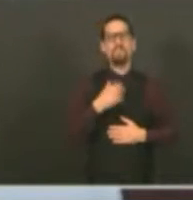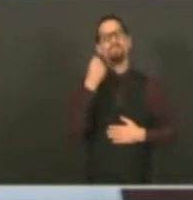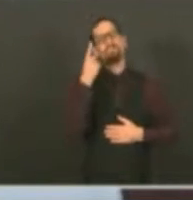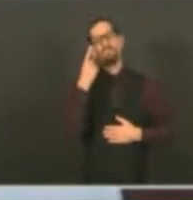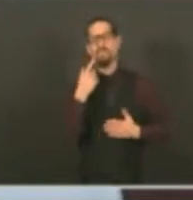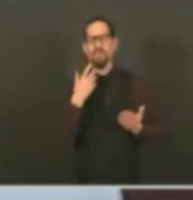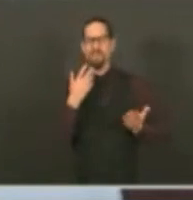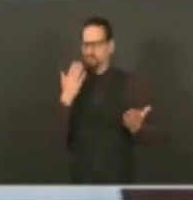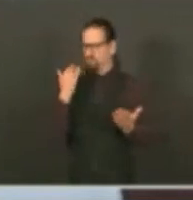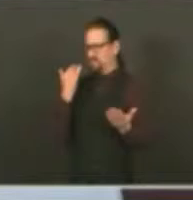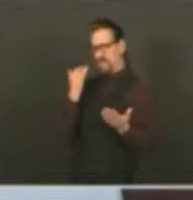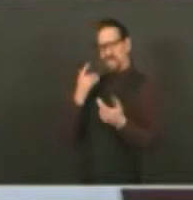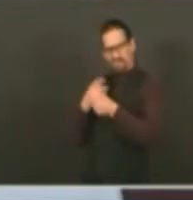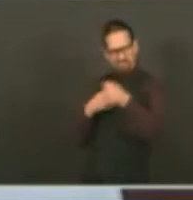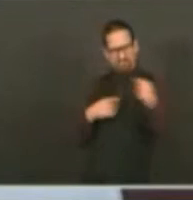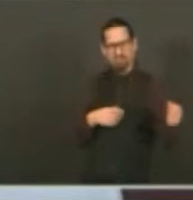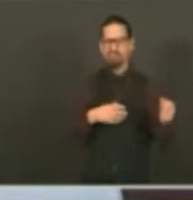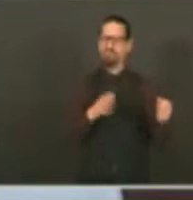to rethink it.